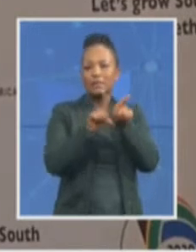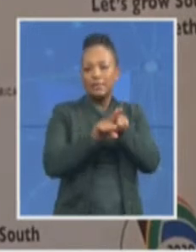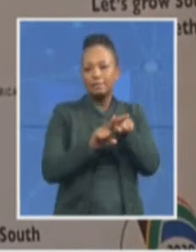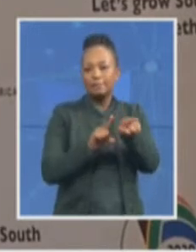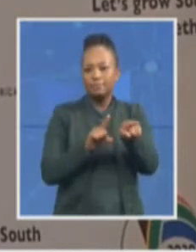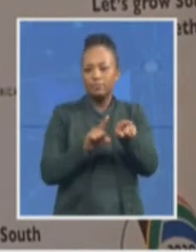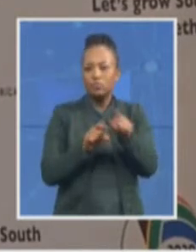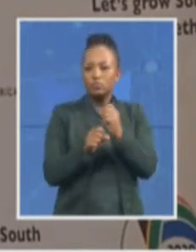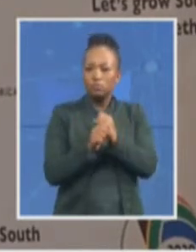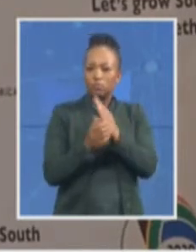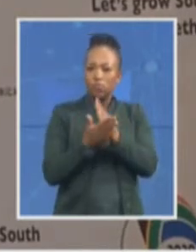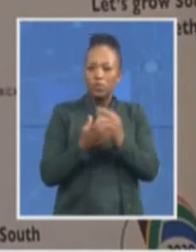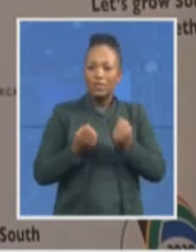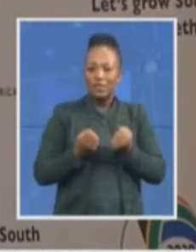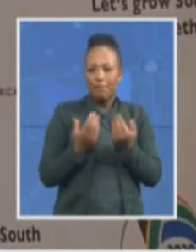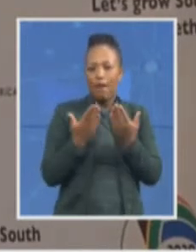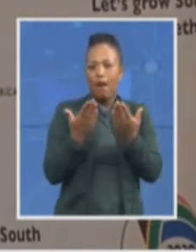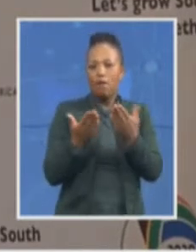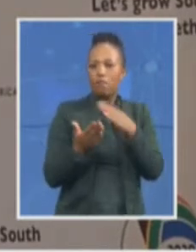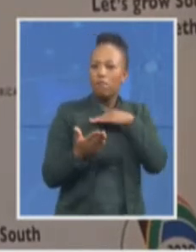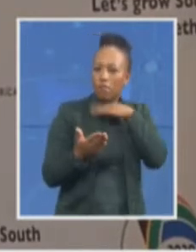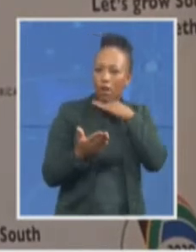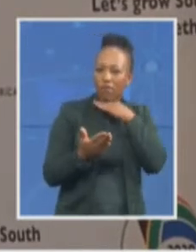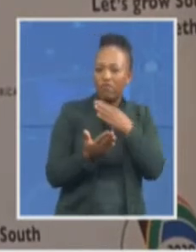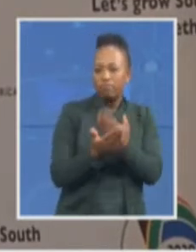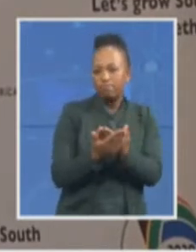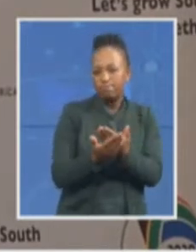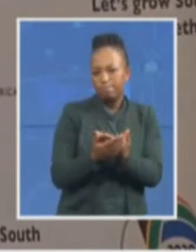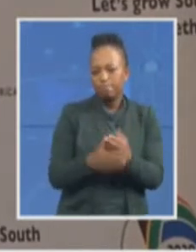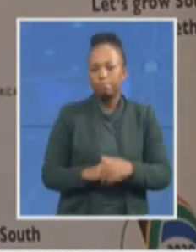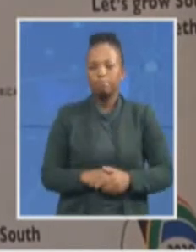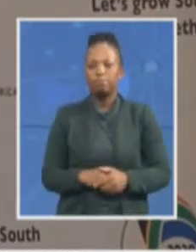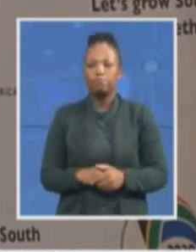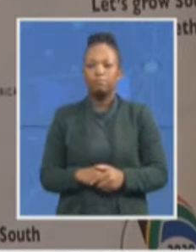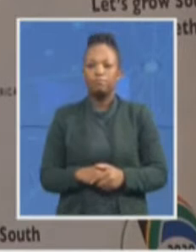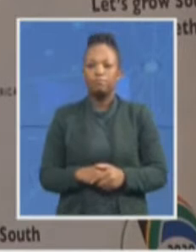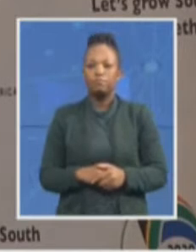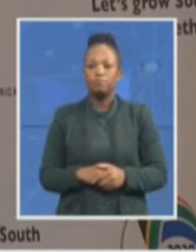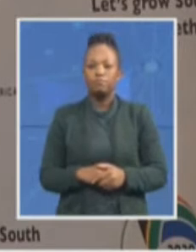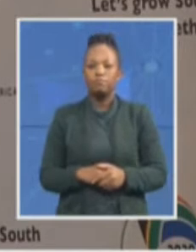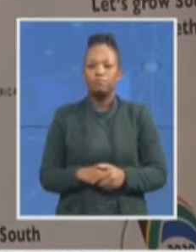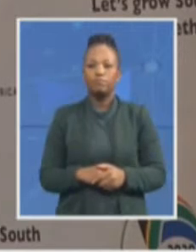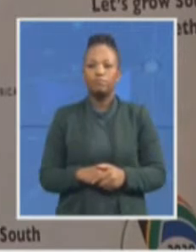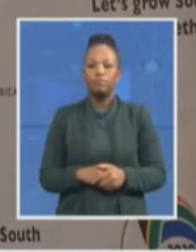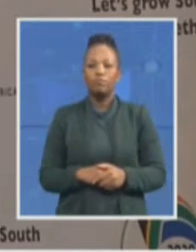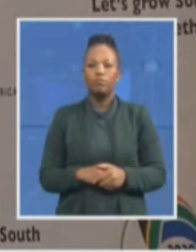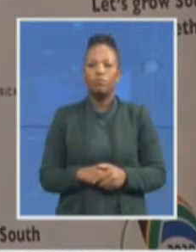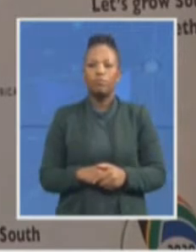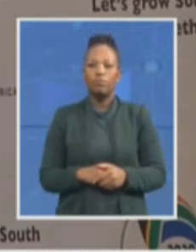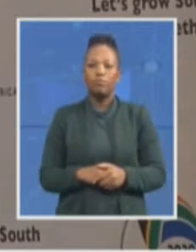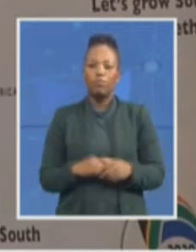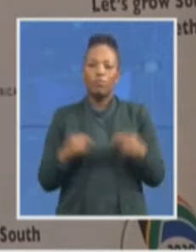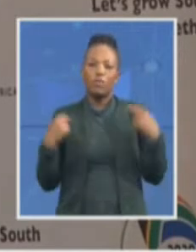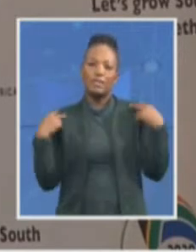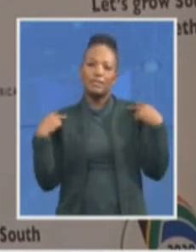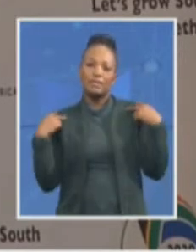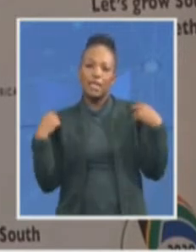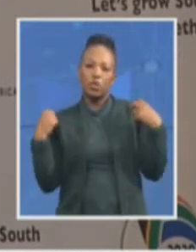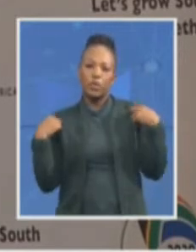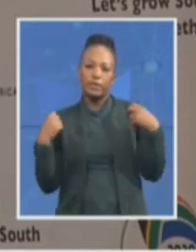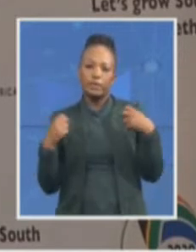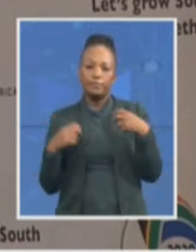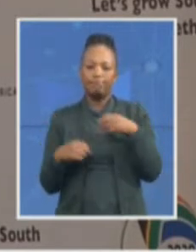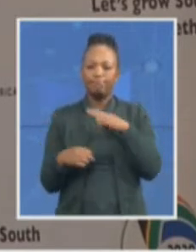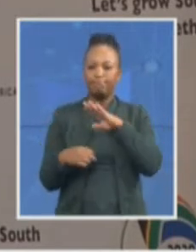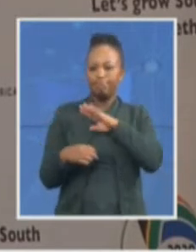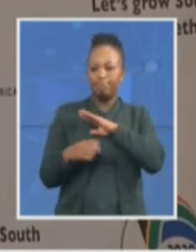security of supply. Security cluster appointments. Cabinet welcomed the recent high-level appointment in the